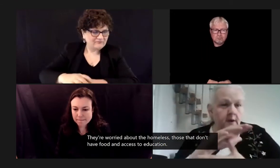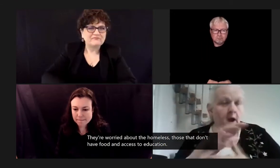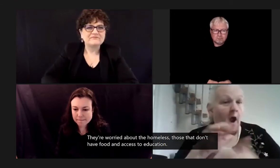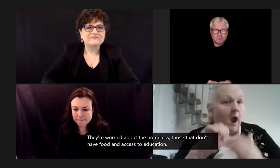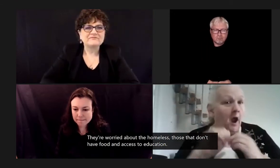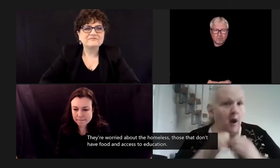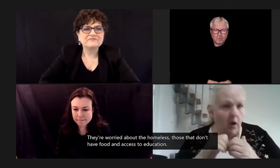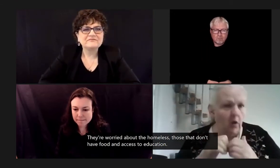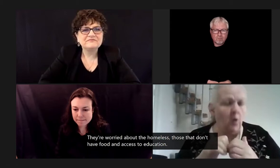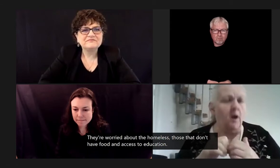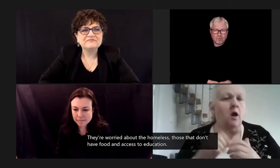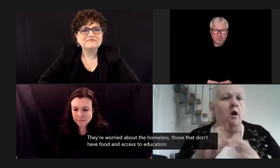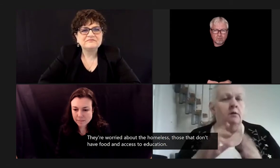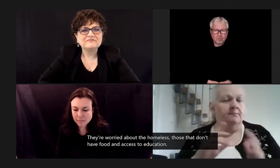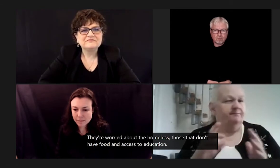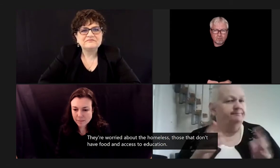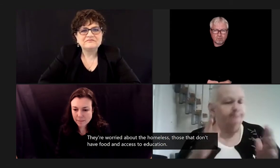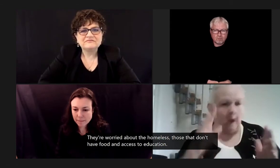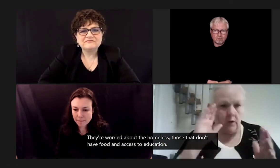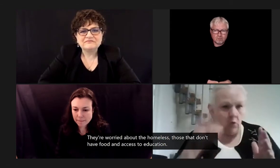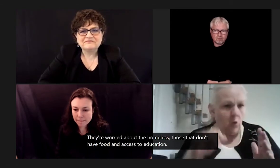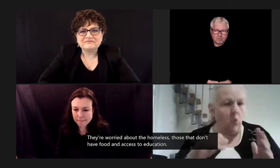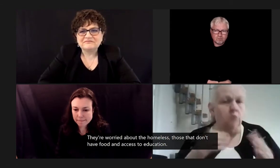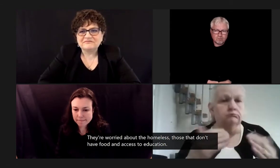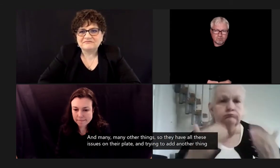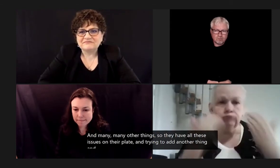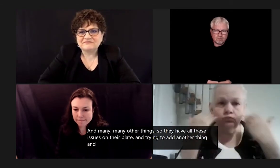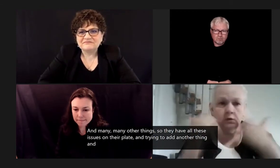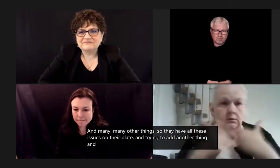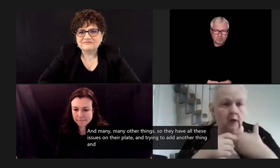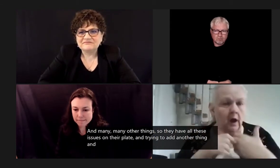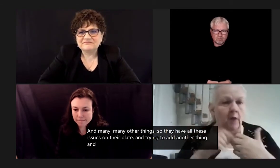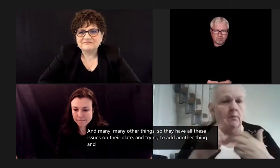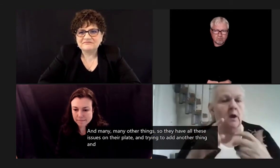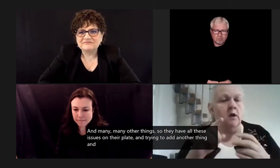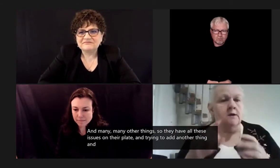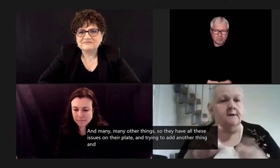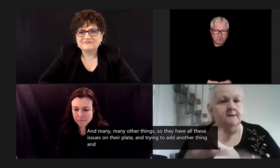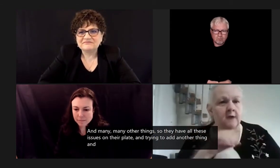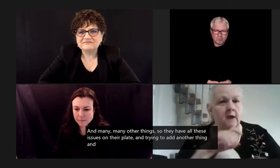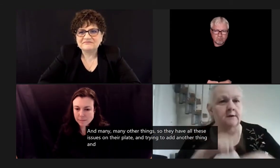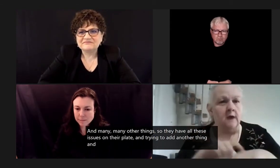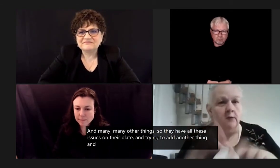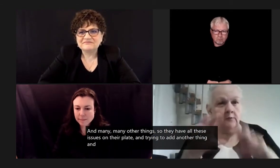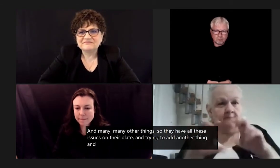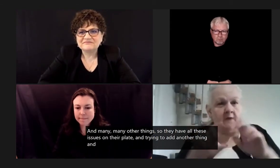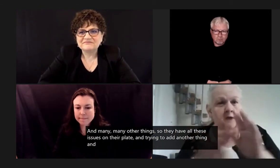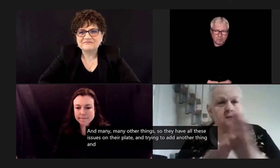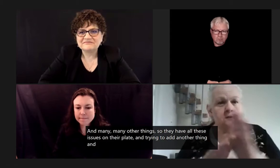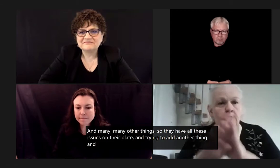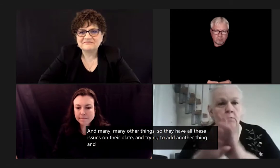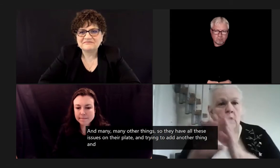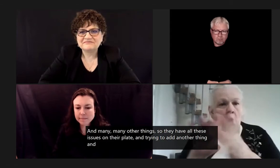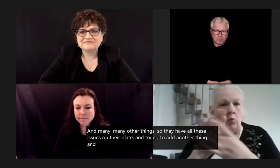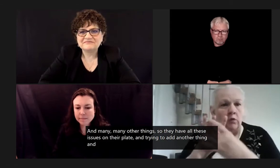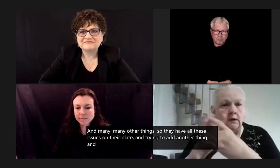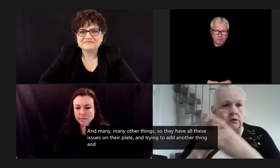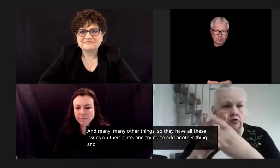add another thing and then making it a priority is a little bit of a trick. And I know it can eat